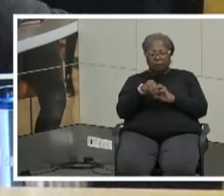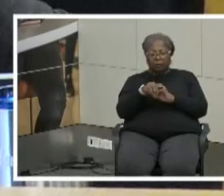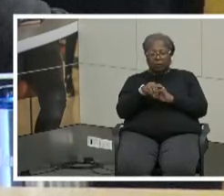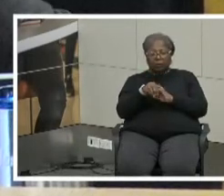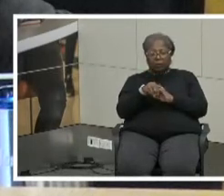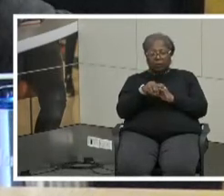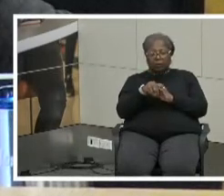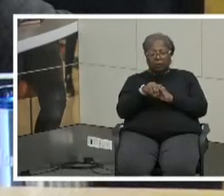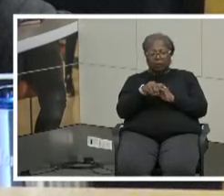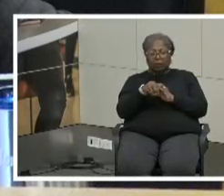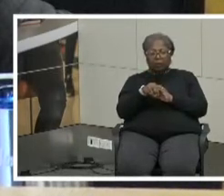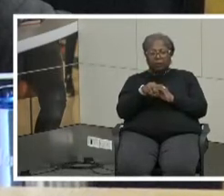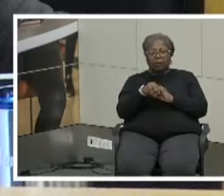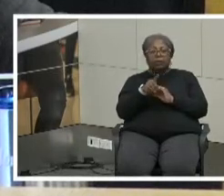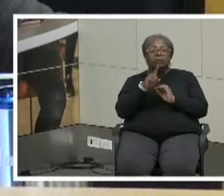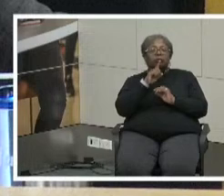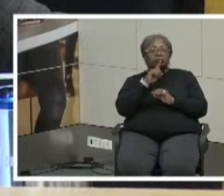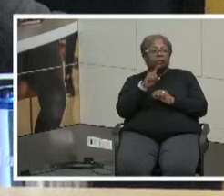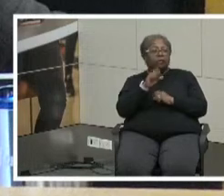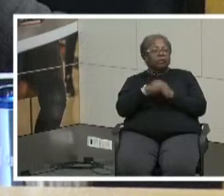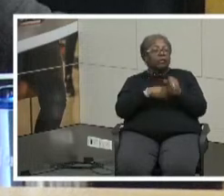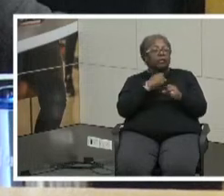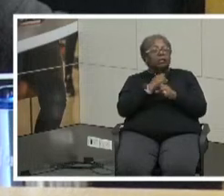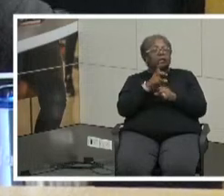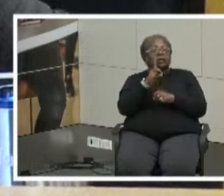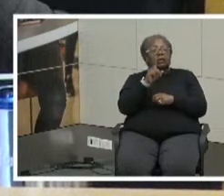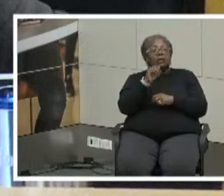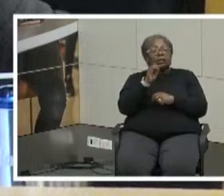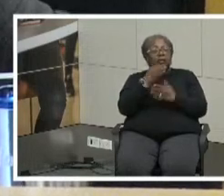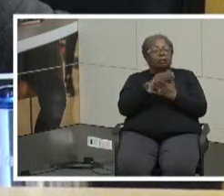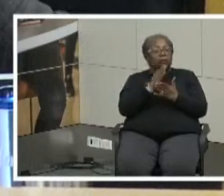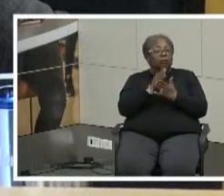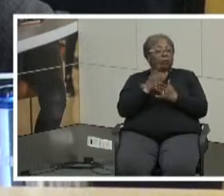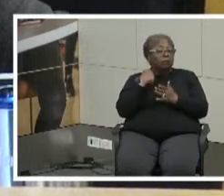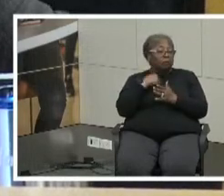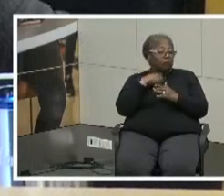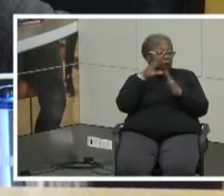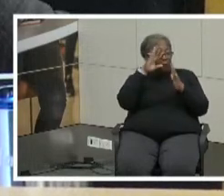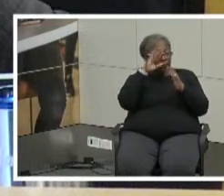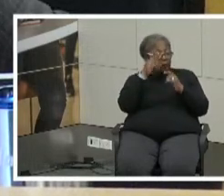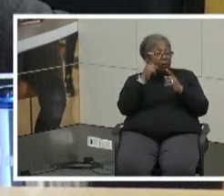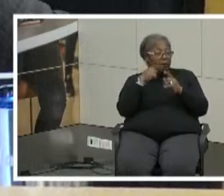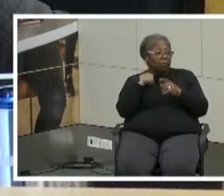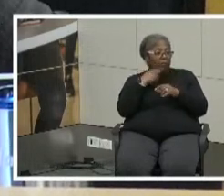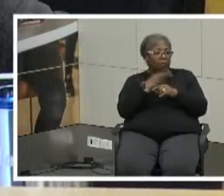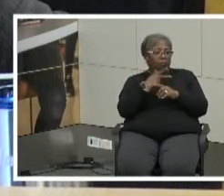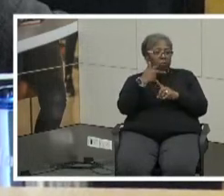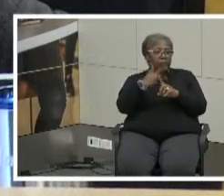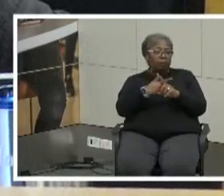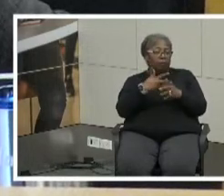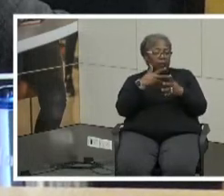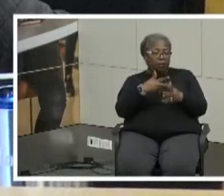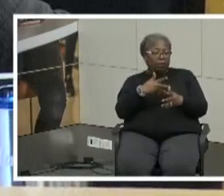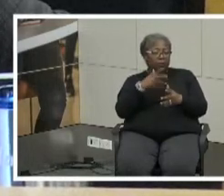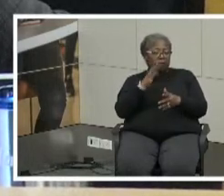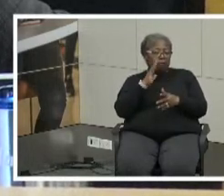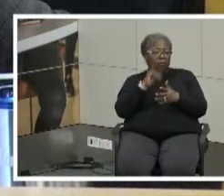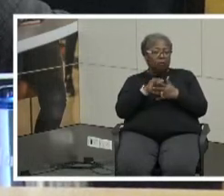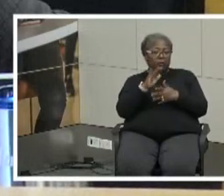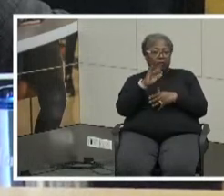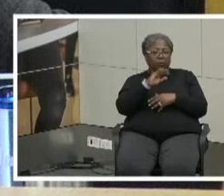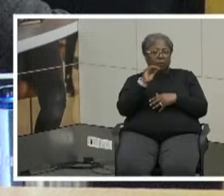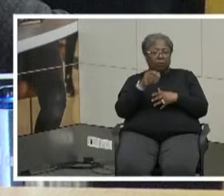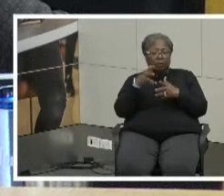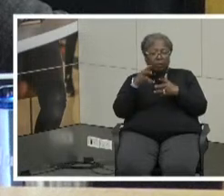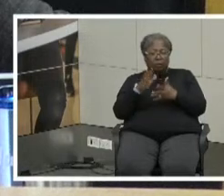the actual um year-to dat budget do we anticipate using you know because we only have three months left so that's uh 25% of the